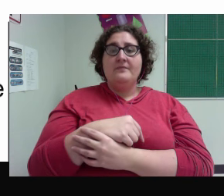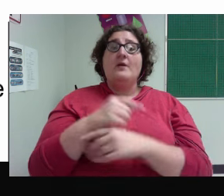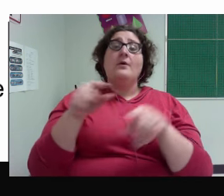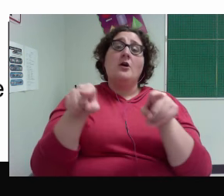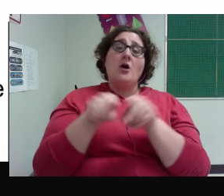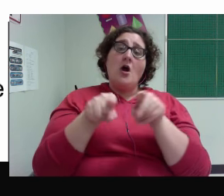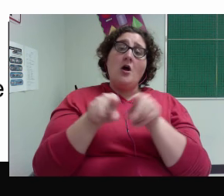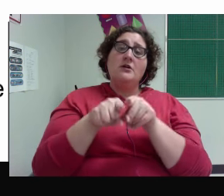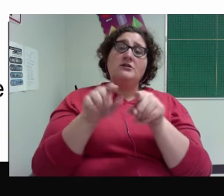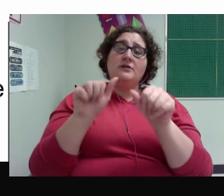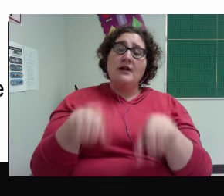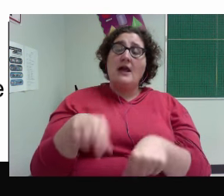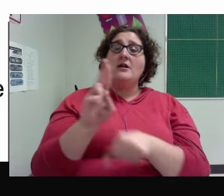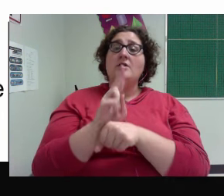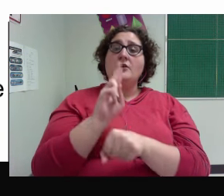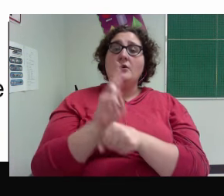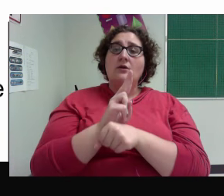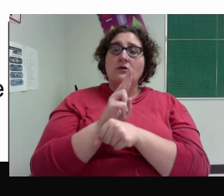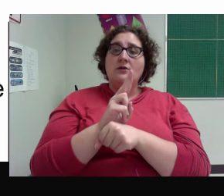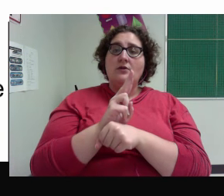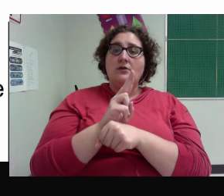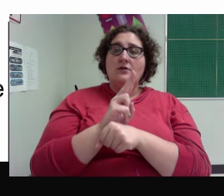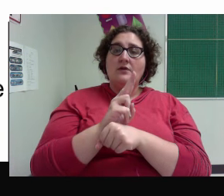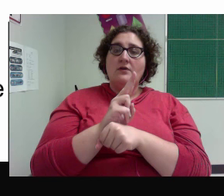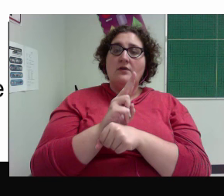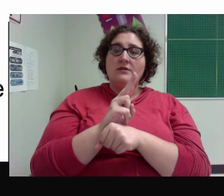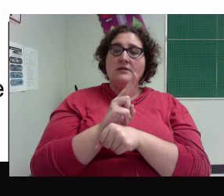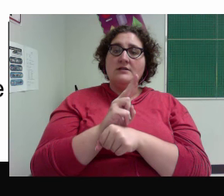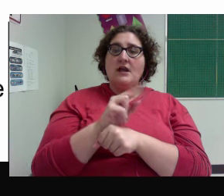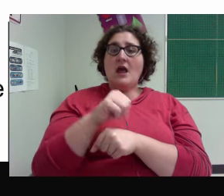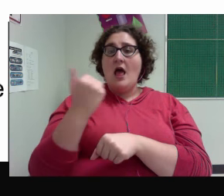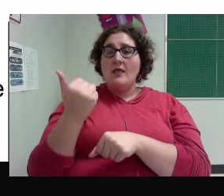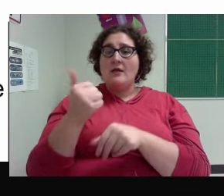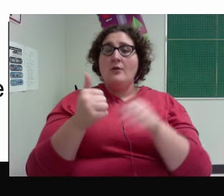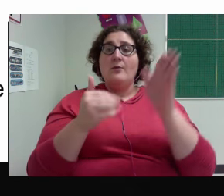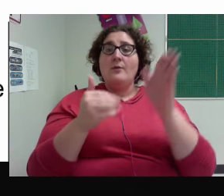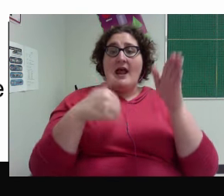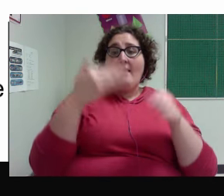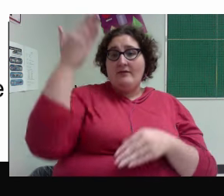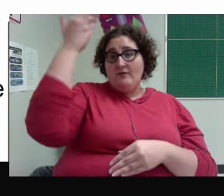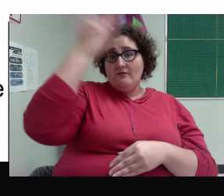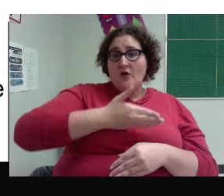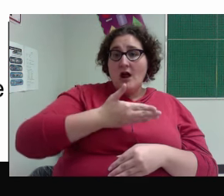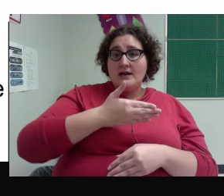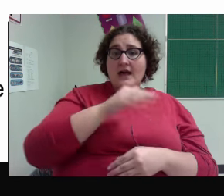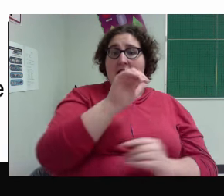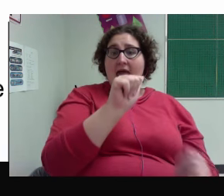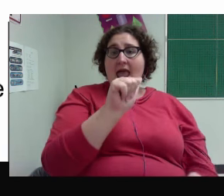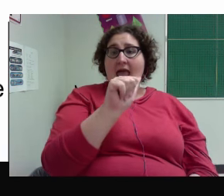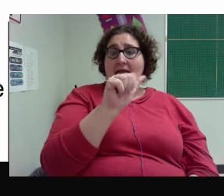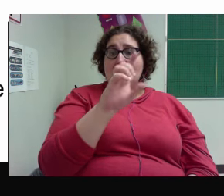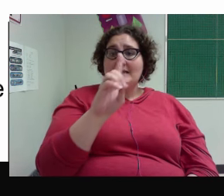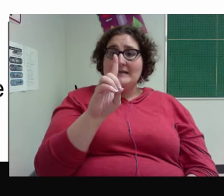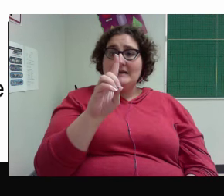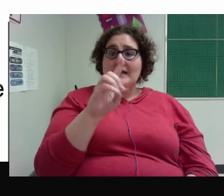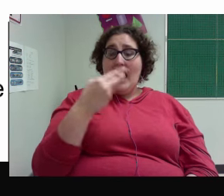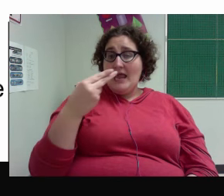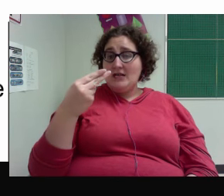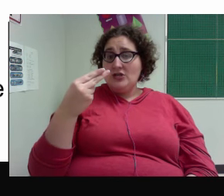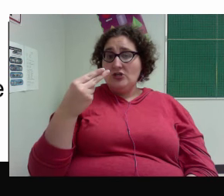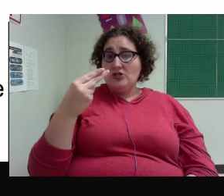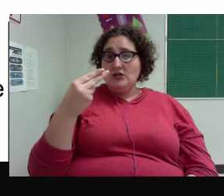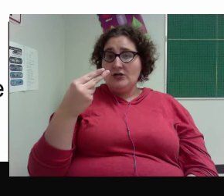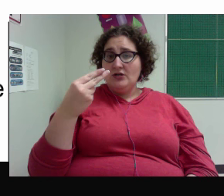We could also use another set of parallel planes. We could have the front, ADH.